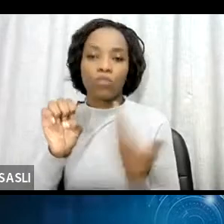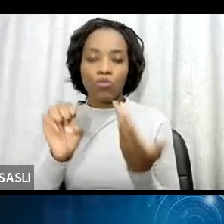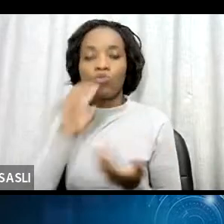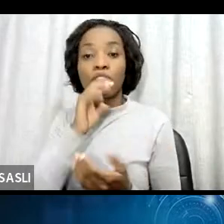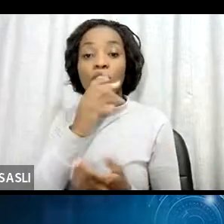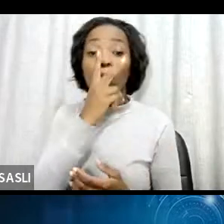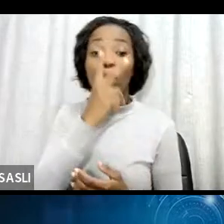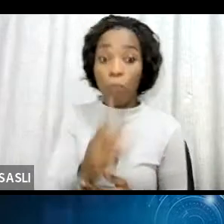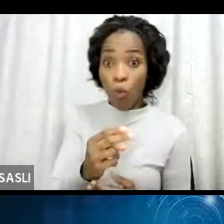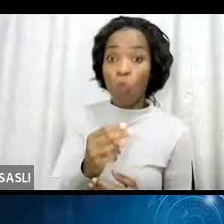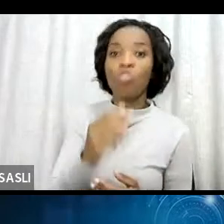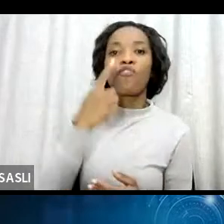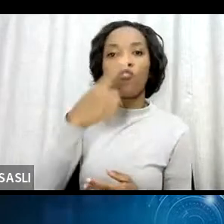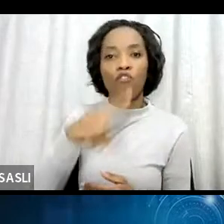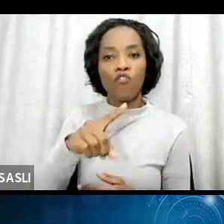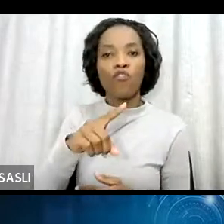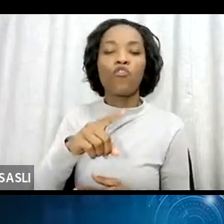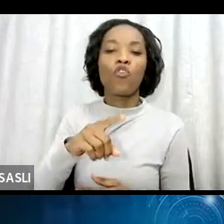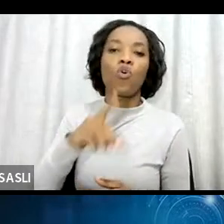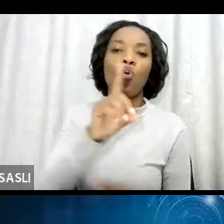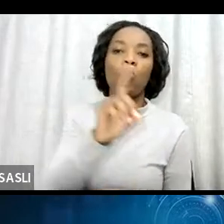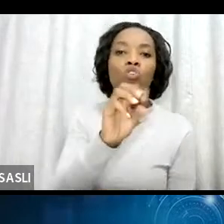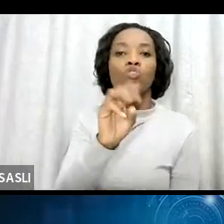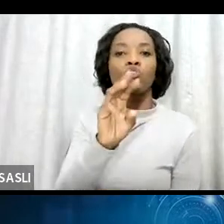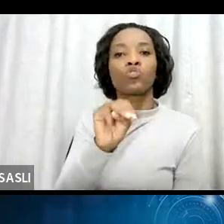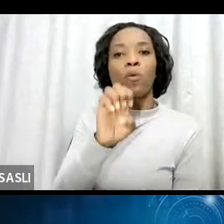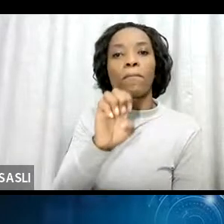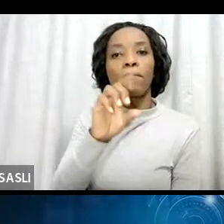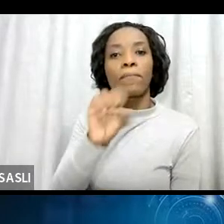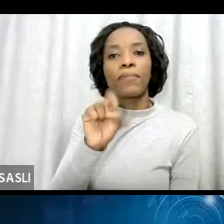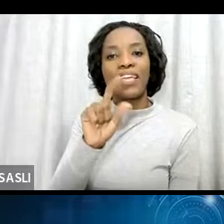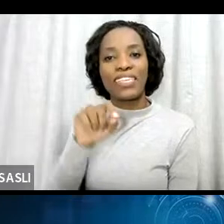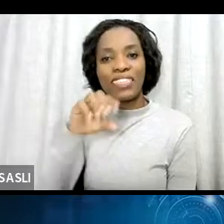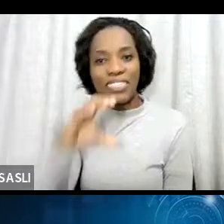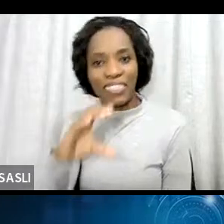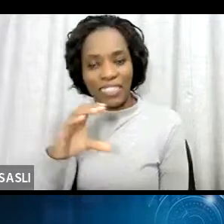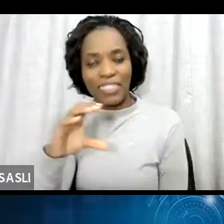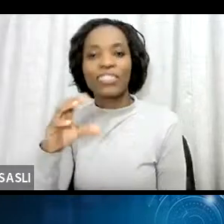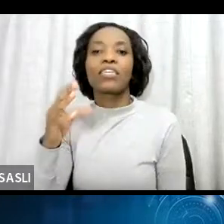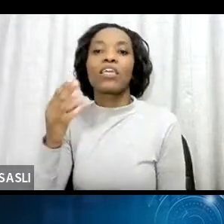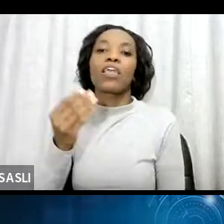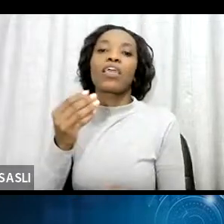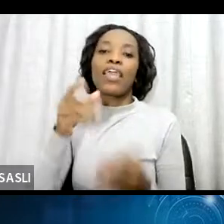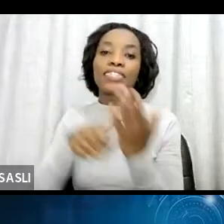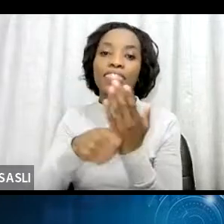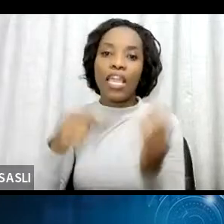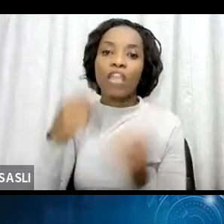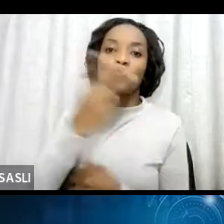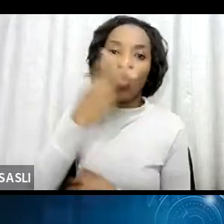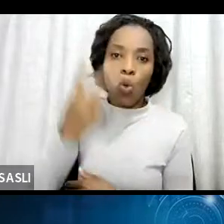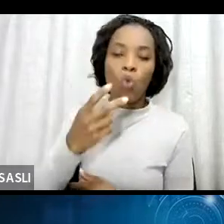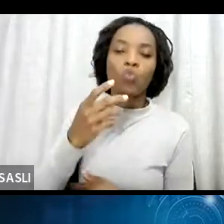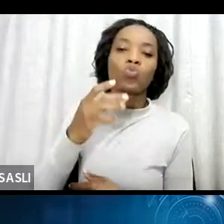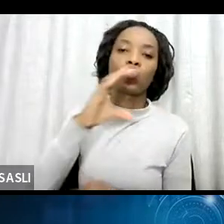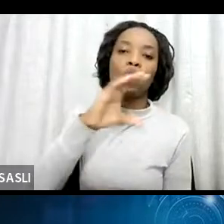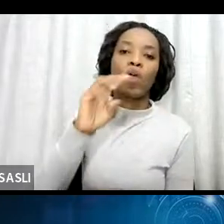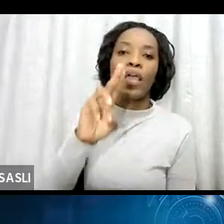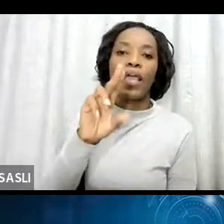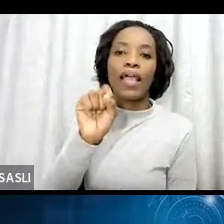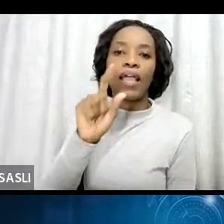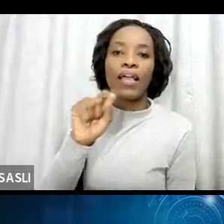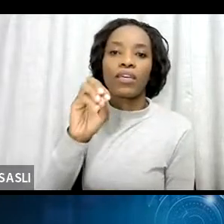domestic tax as well as the traders. So our customs traders need to know that within SARS, there's a